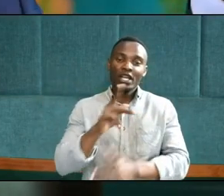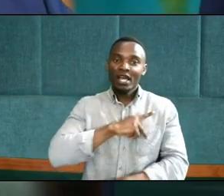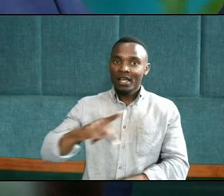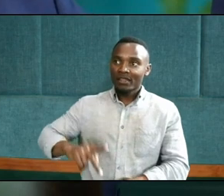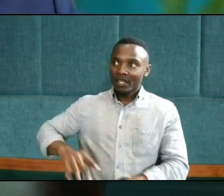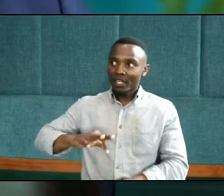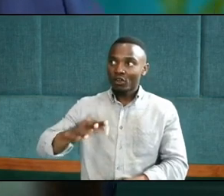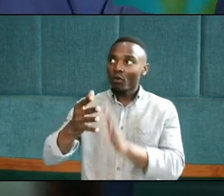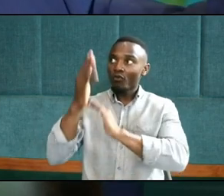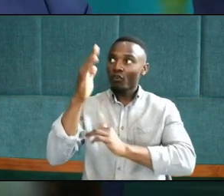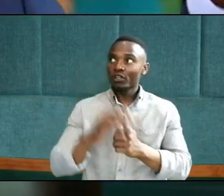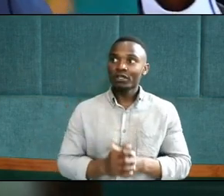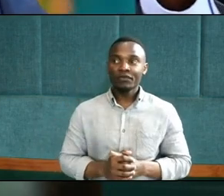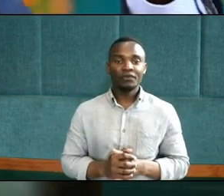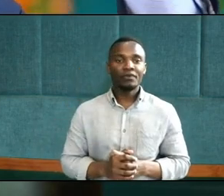subject.